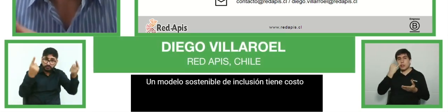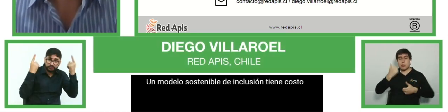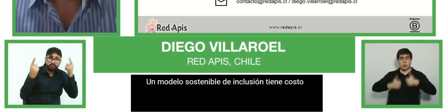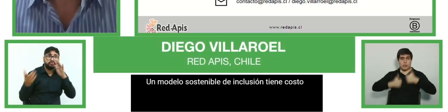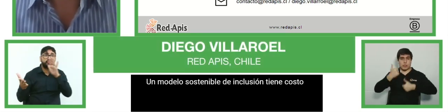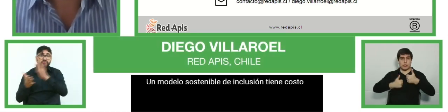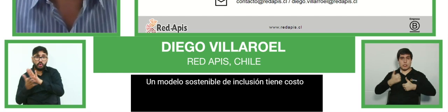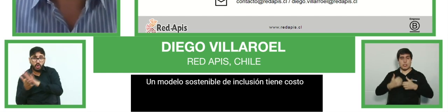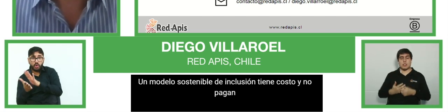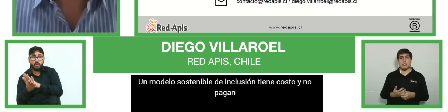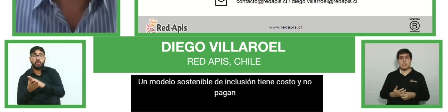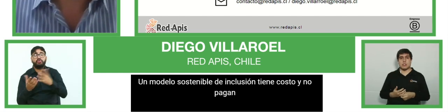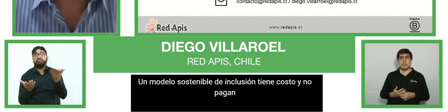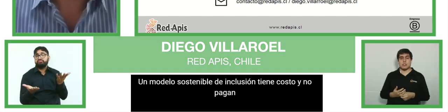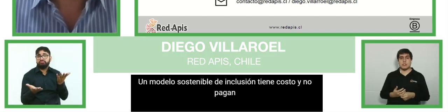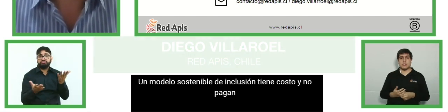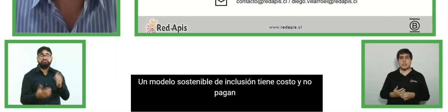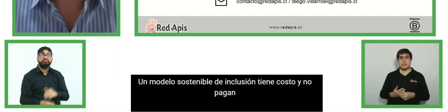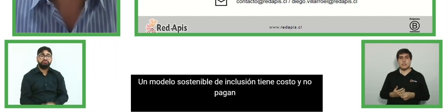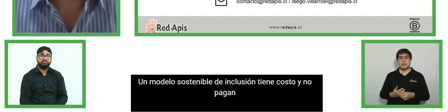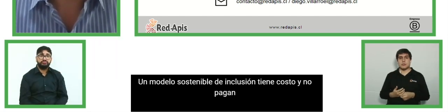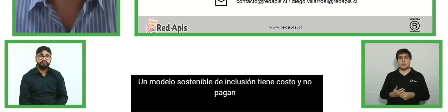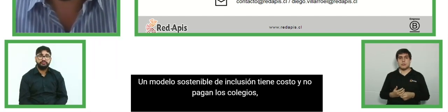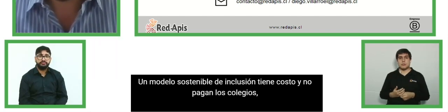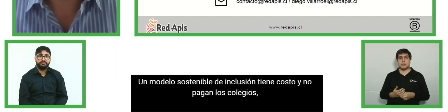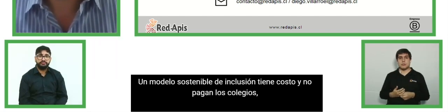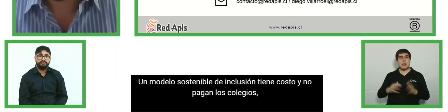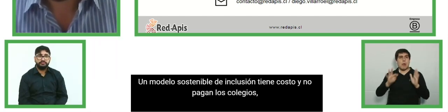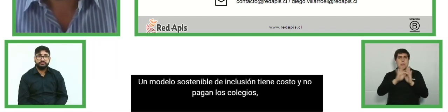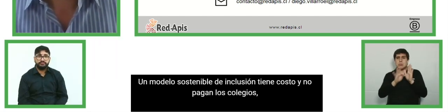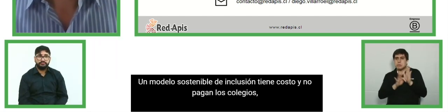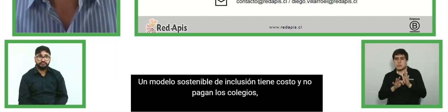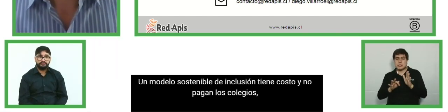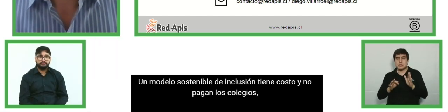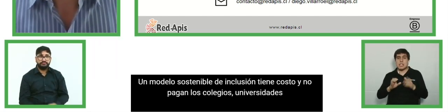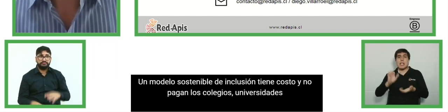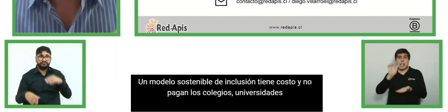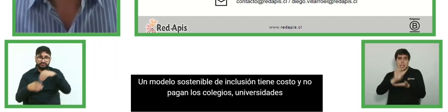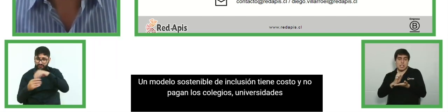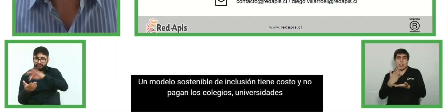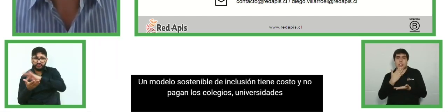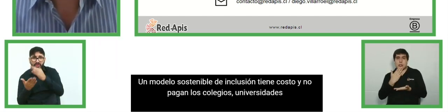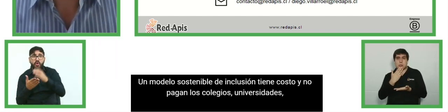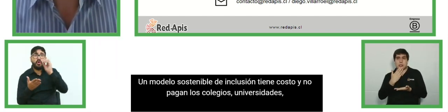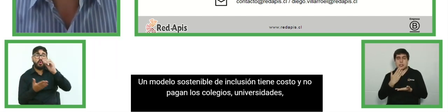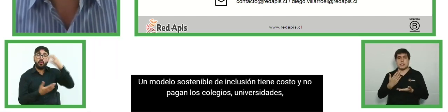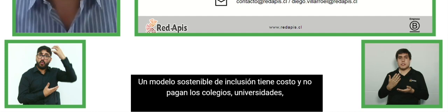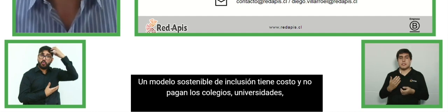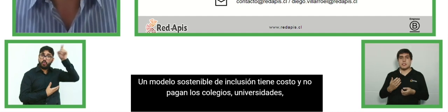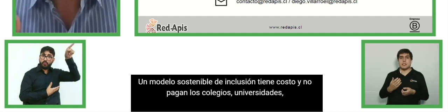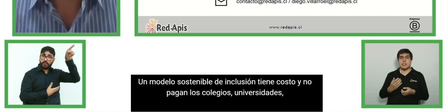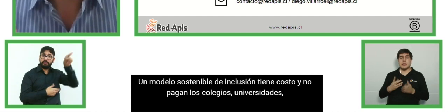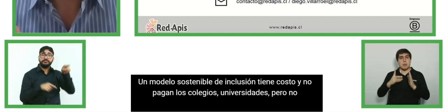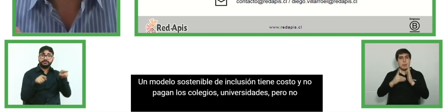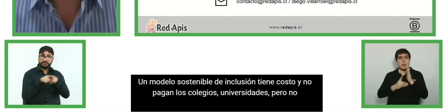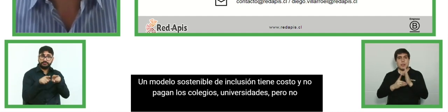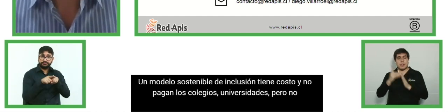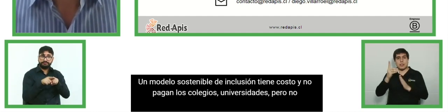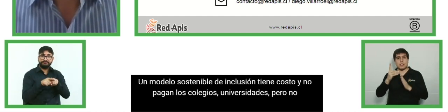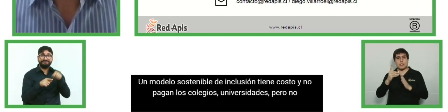people with disabilities, not the families of people with disabilities. We have been worried that the development of software is very